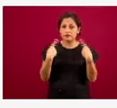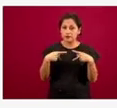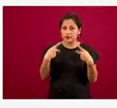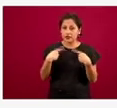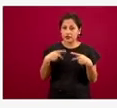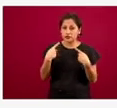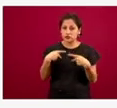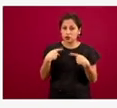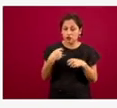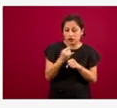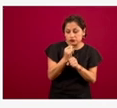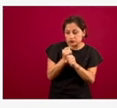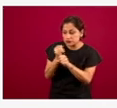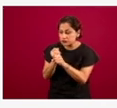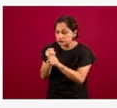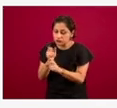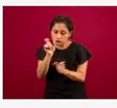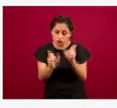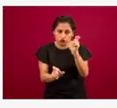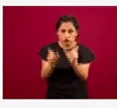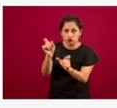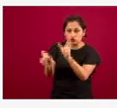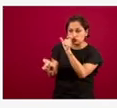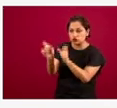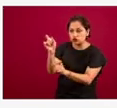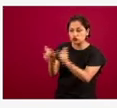141 fatalities so far.